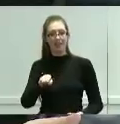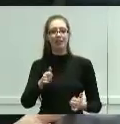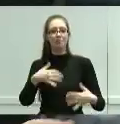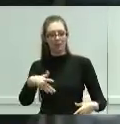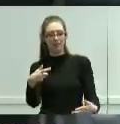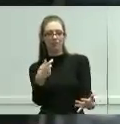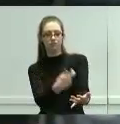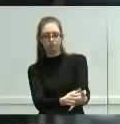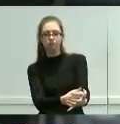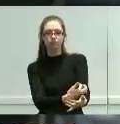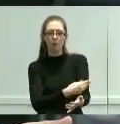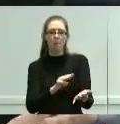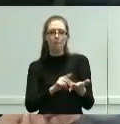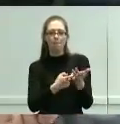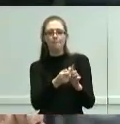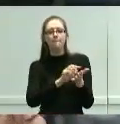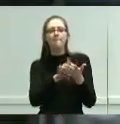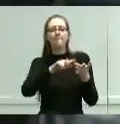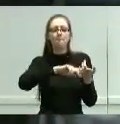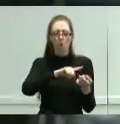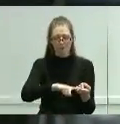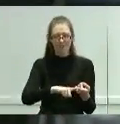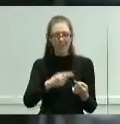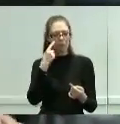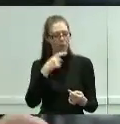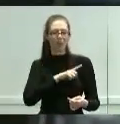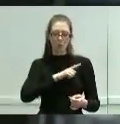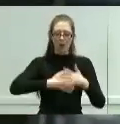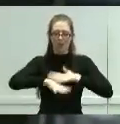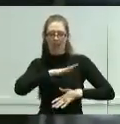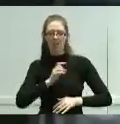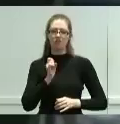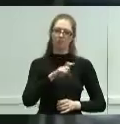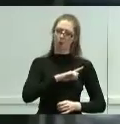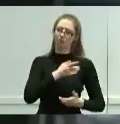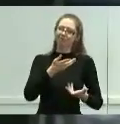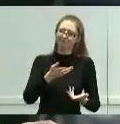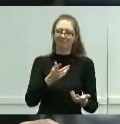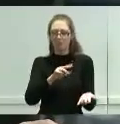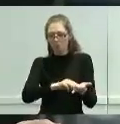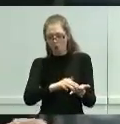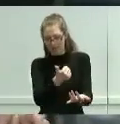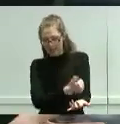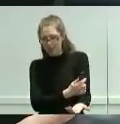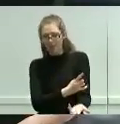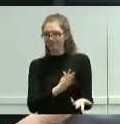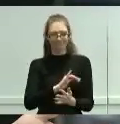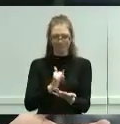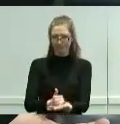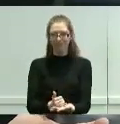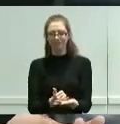he's acting like this. But coming here, I've learned really a lot. And I'm sure in